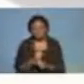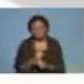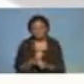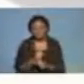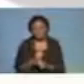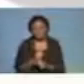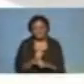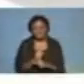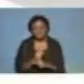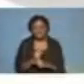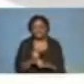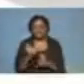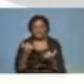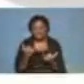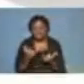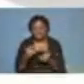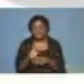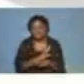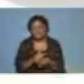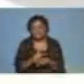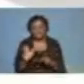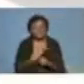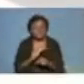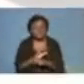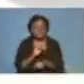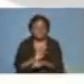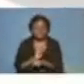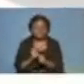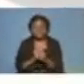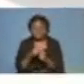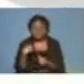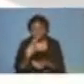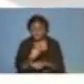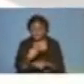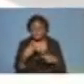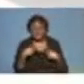now fully cooperating with us and having some discussions. And so